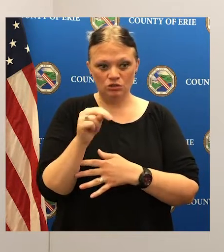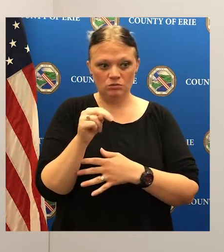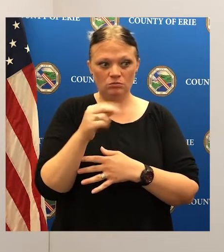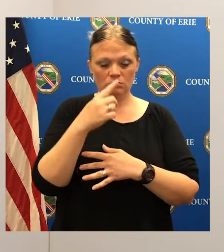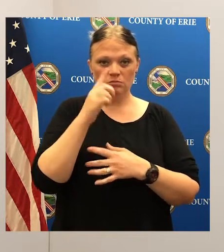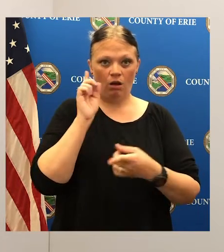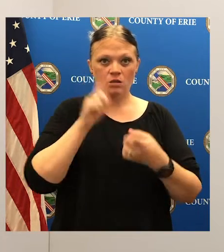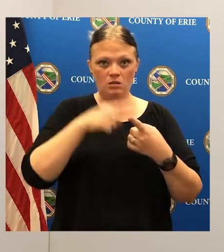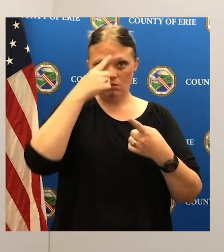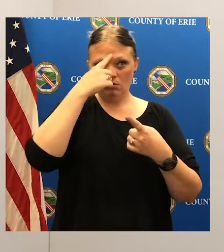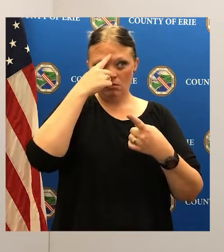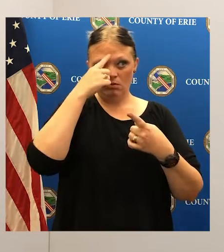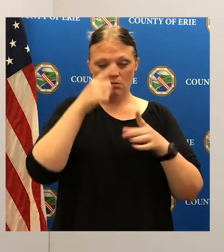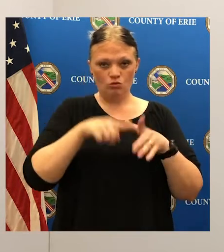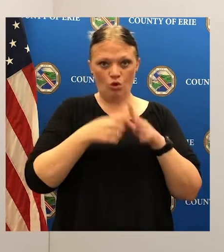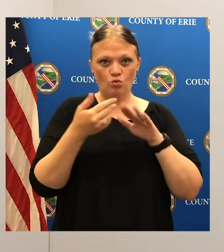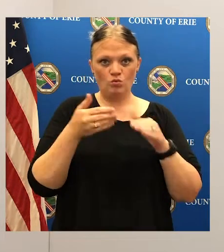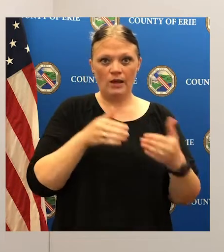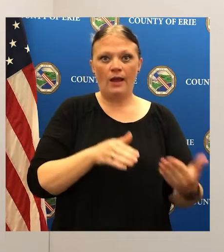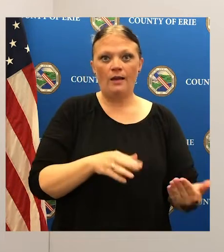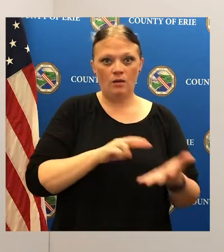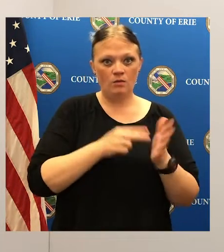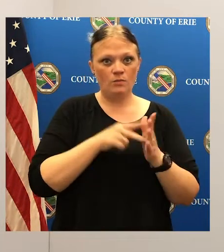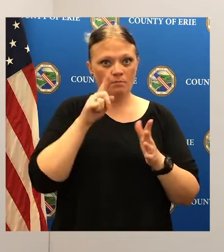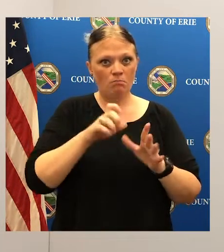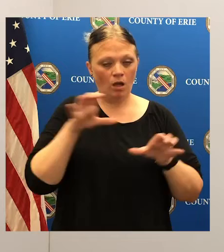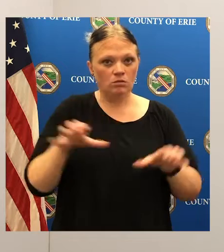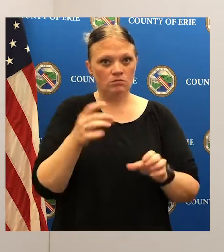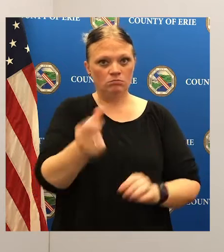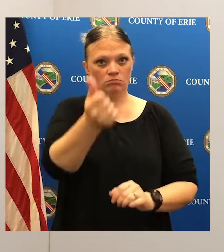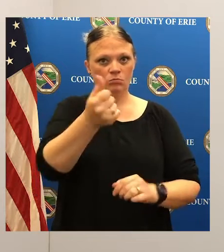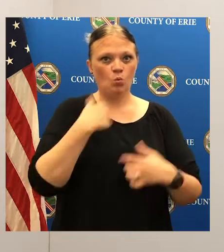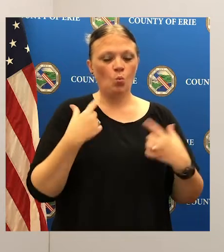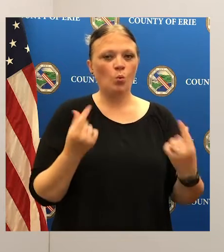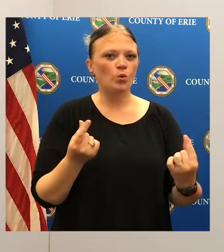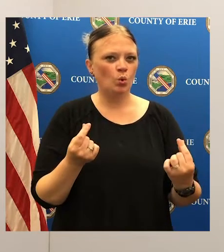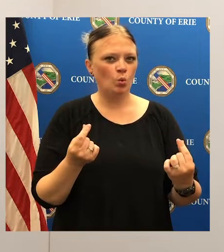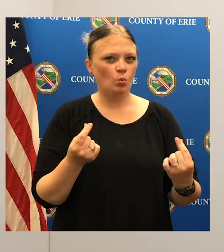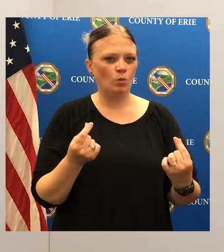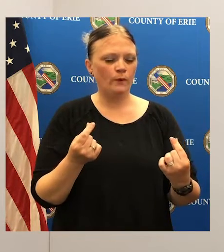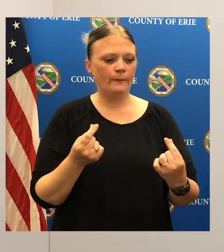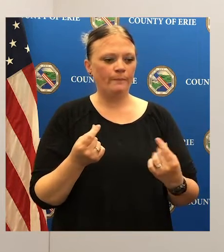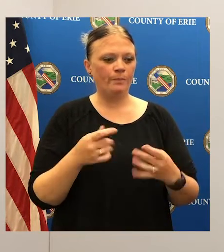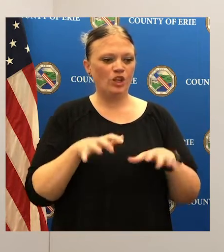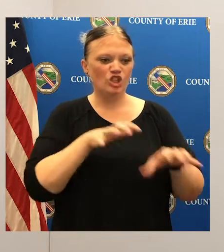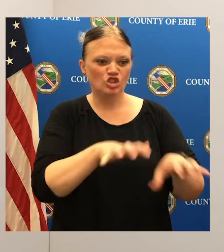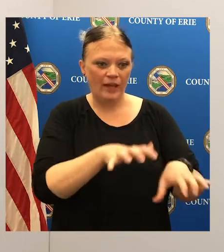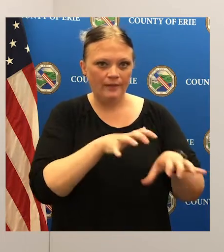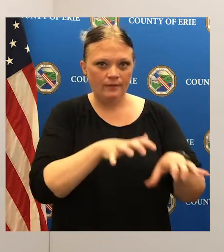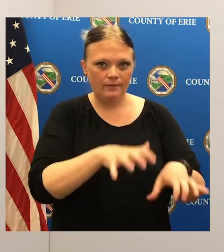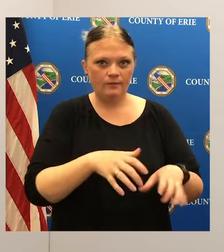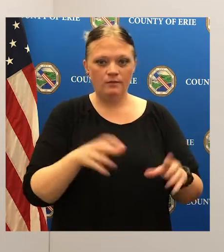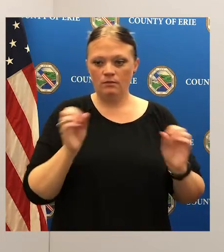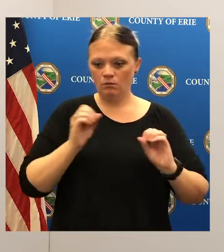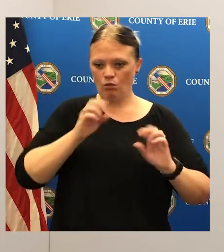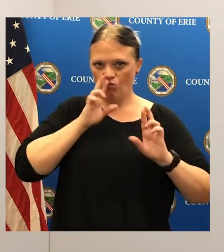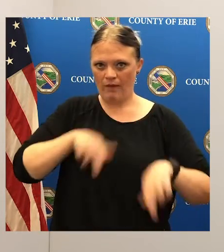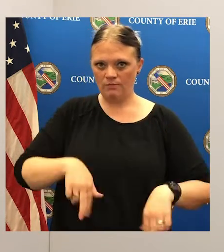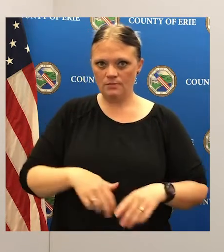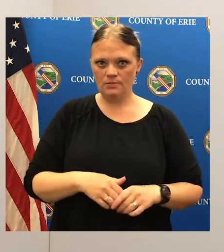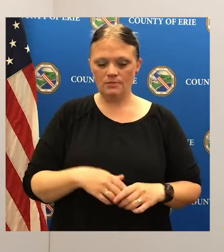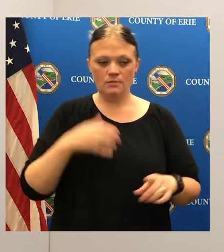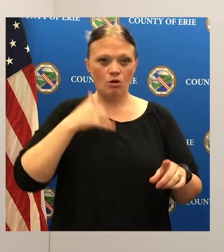cells die off. That being said, you have to act right away. What are you going to do? Give the person a shake. I have